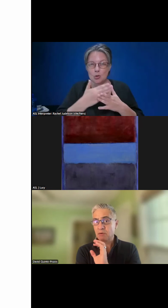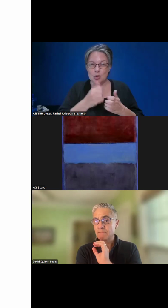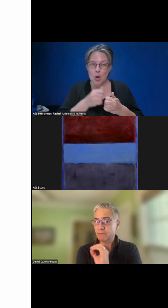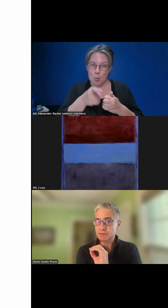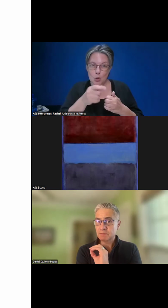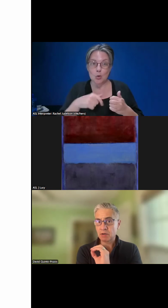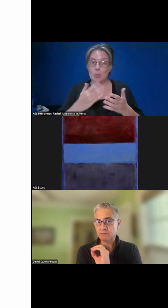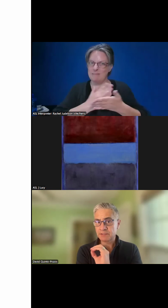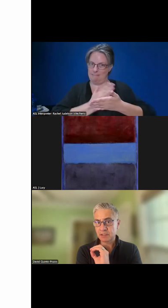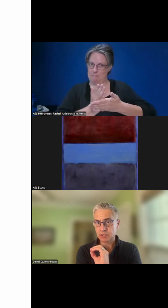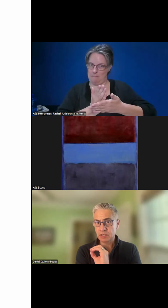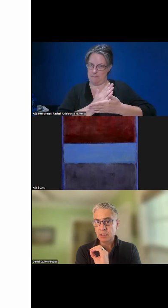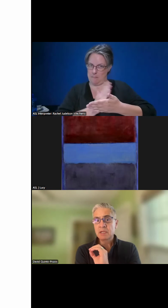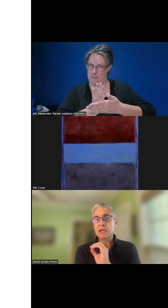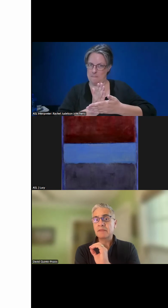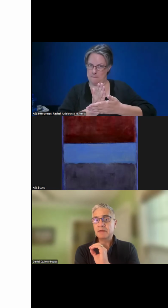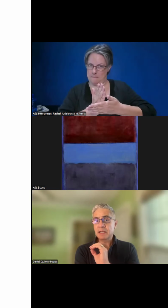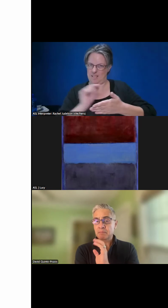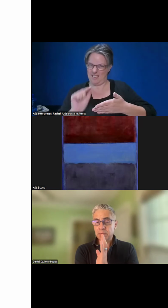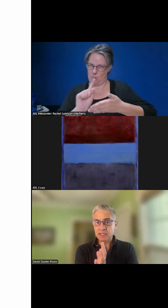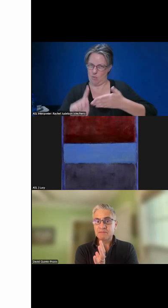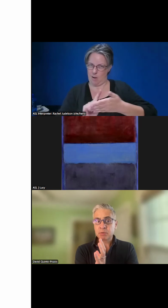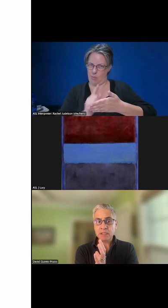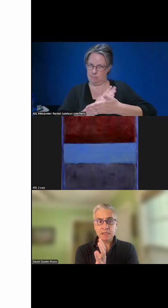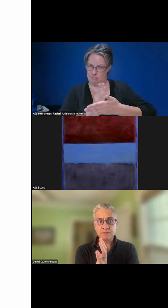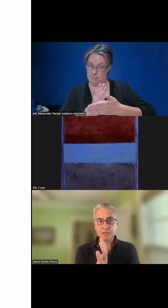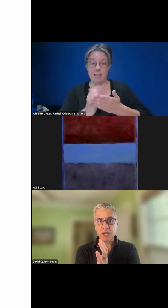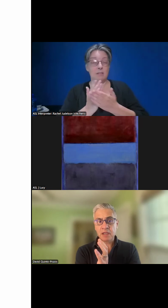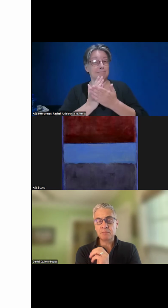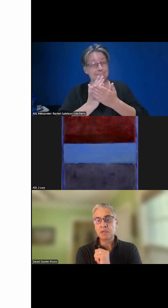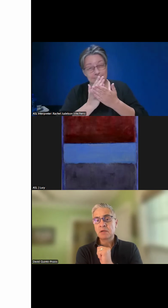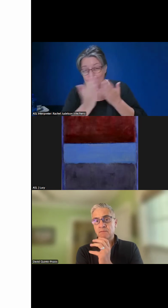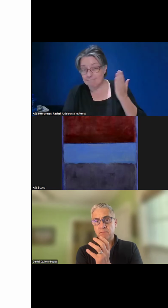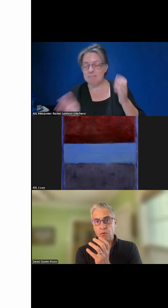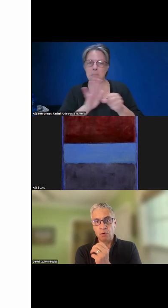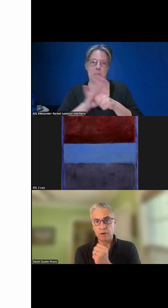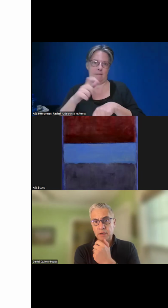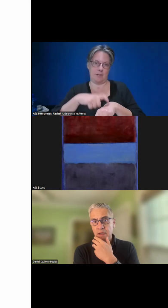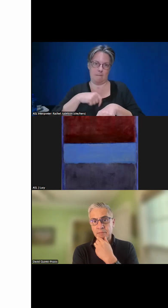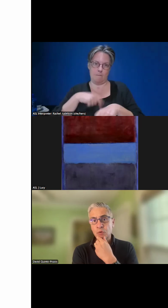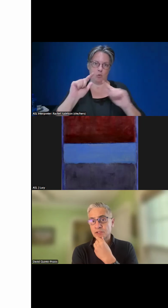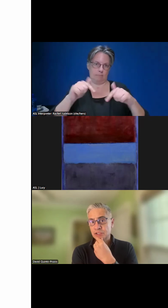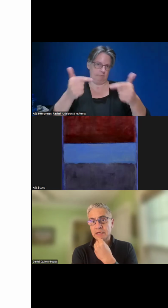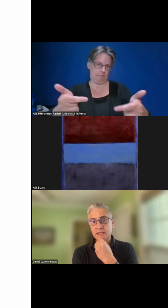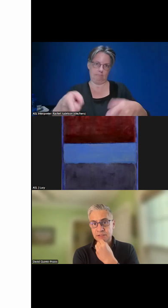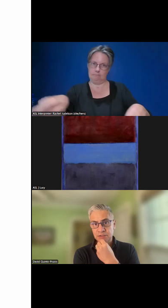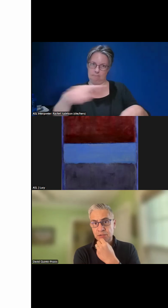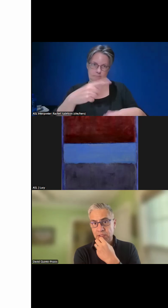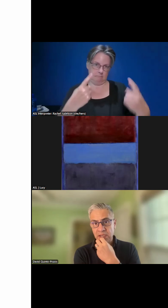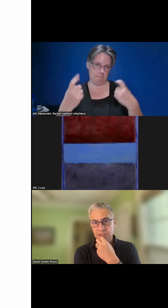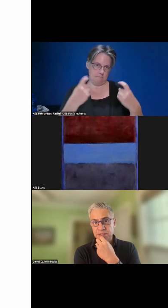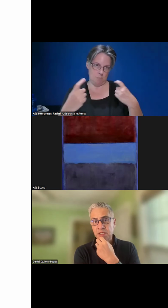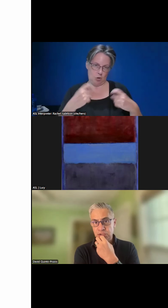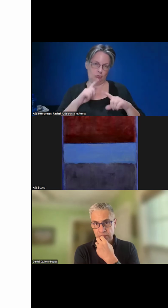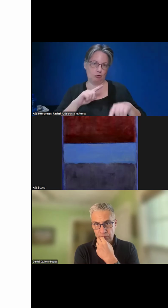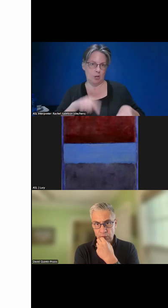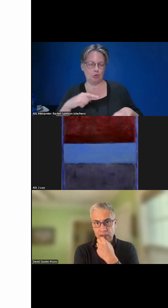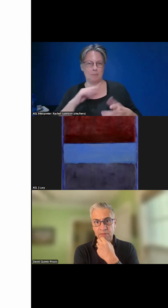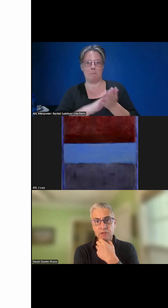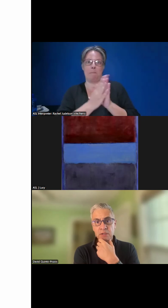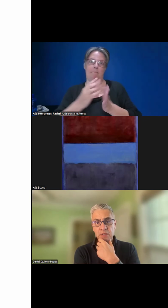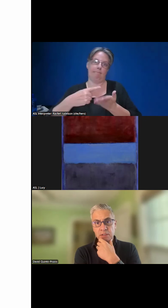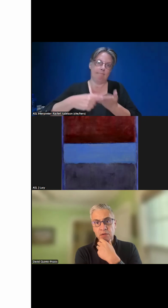the very first part of the session, and then leave plenty of time for question and answer so that we can have a discussion.